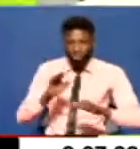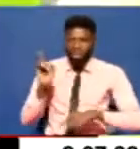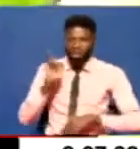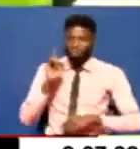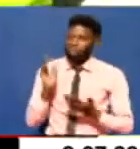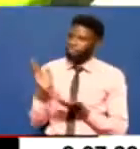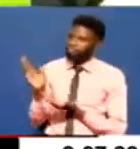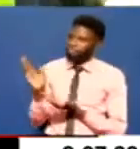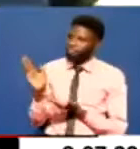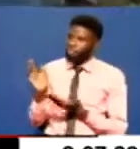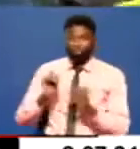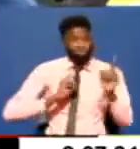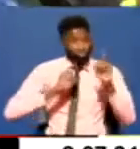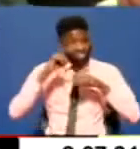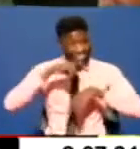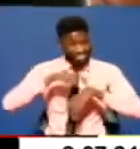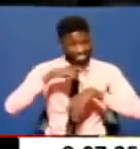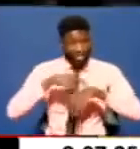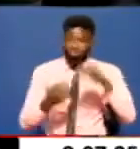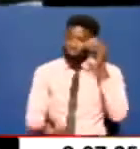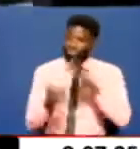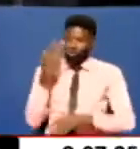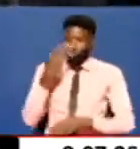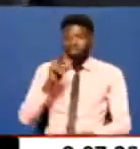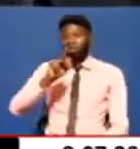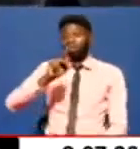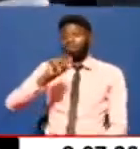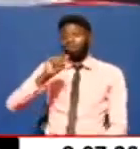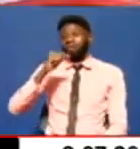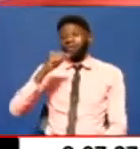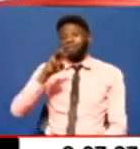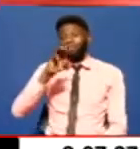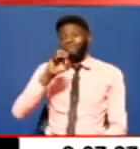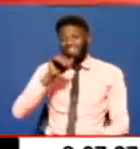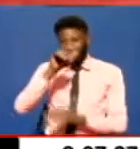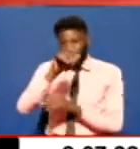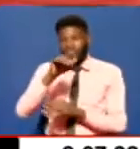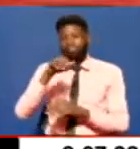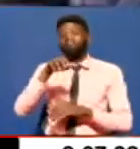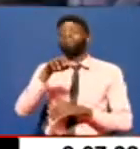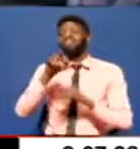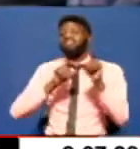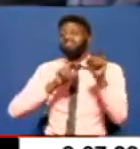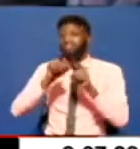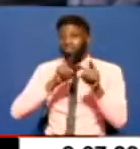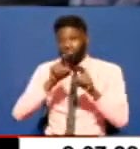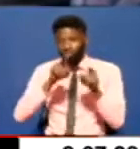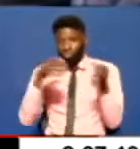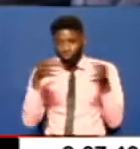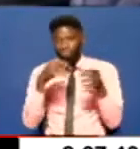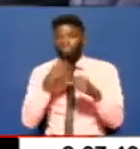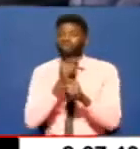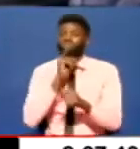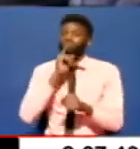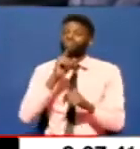Speaking during the launch, Health Cabinet Secretary Musahi Kagwe called on the transport stakeholders to ensure its members are vaccinated. We don't want